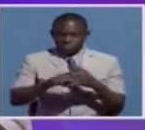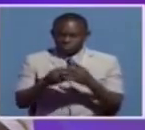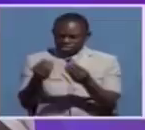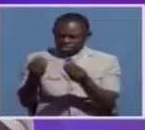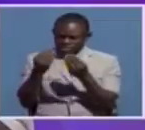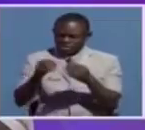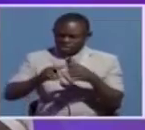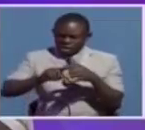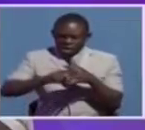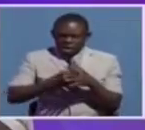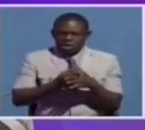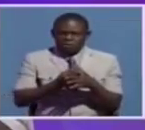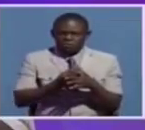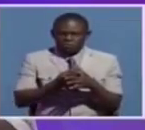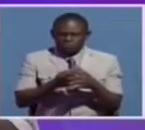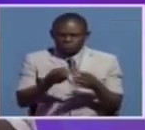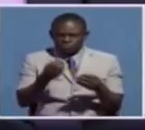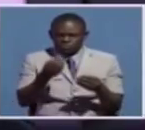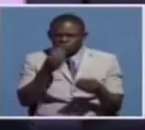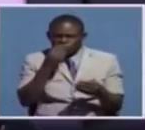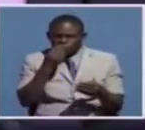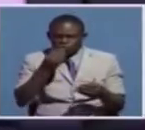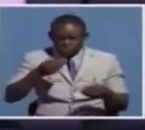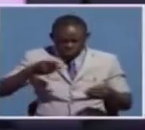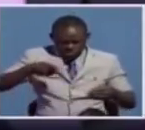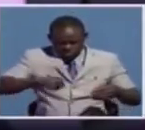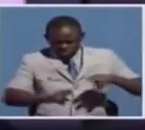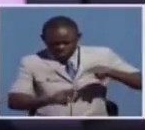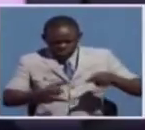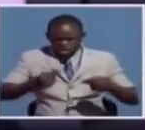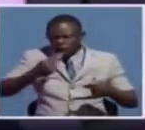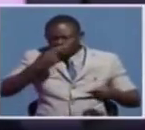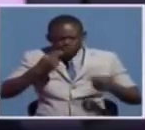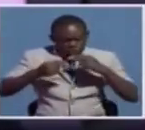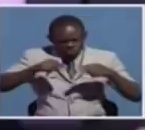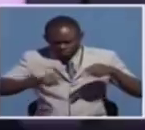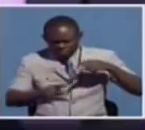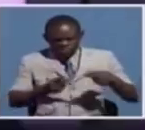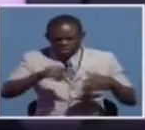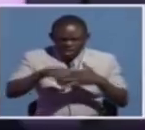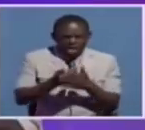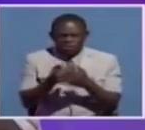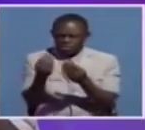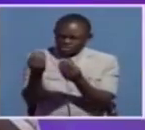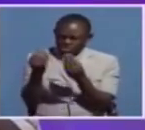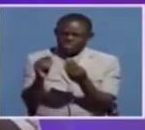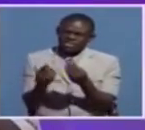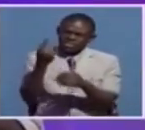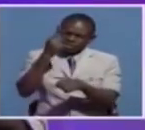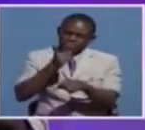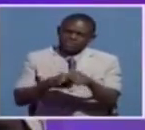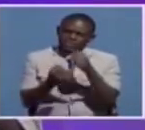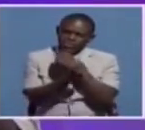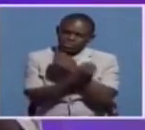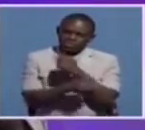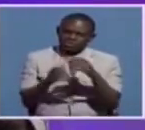fork. Knife and fork. Yes, and strange foods. Mandatory, you had to learn that. You had to learn that, yes, that a fork is, we now have forgotten